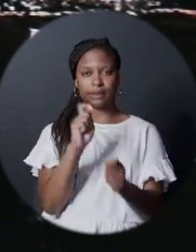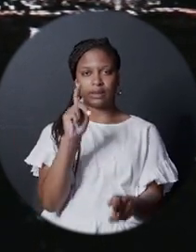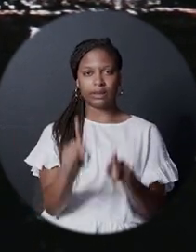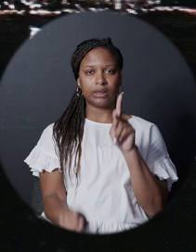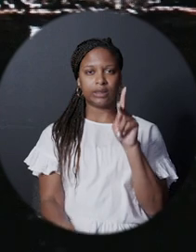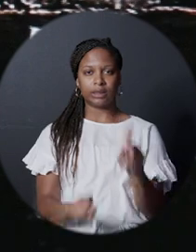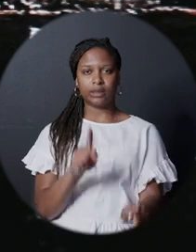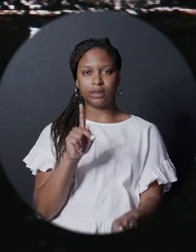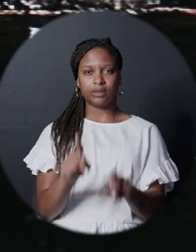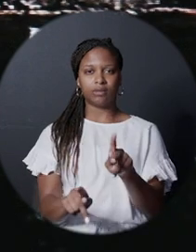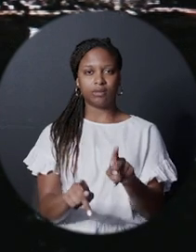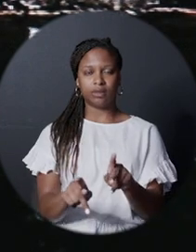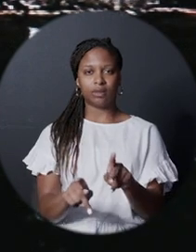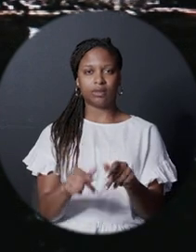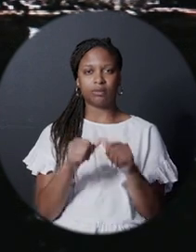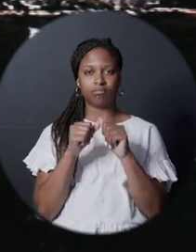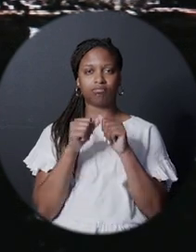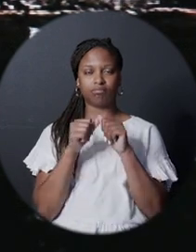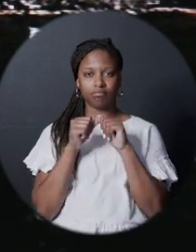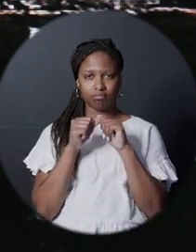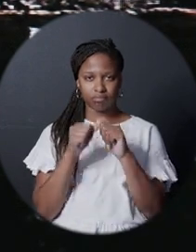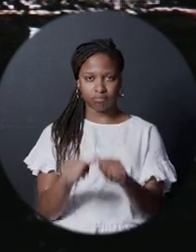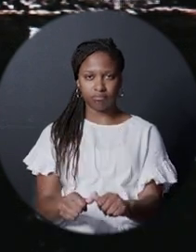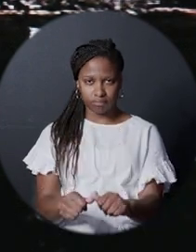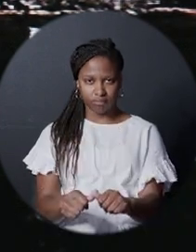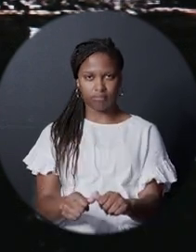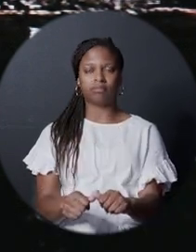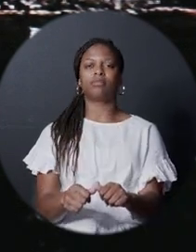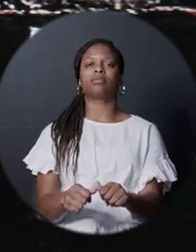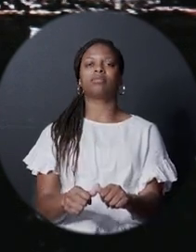to a specificity of people.